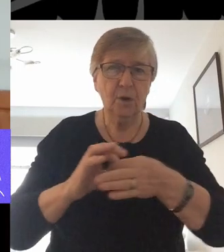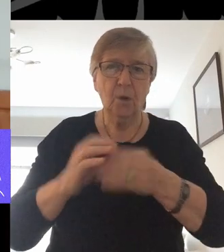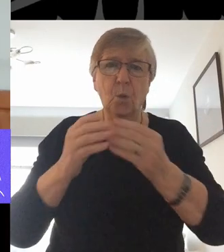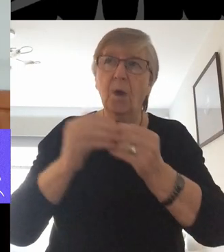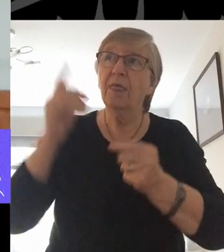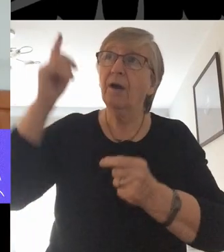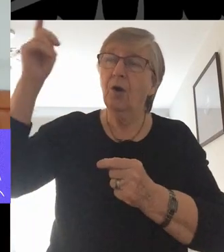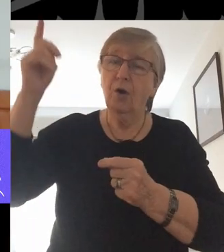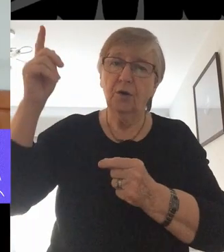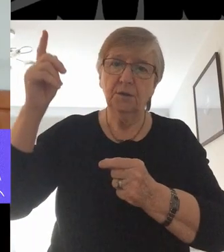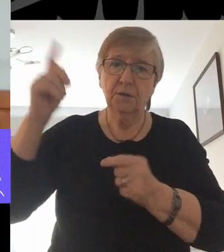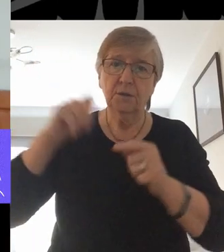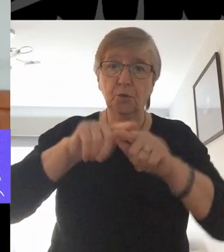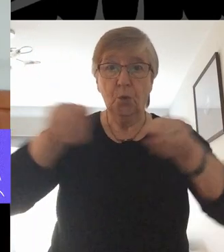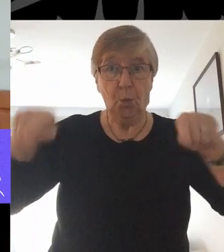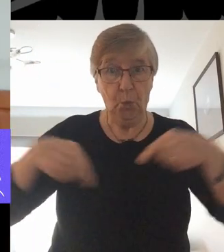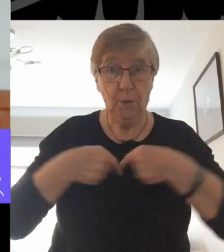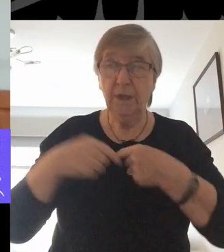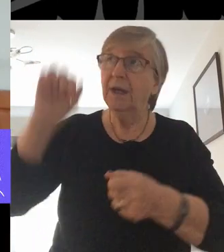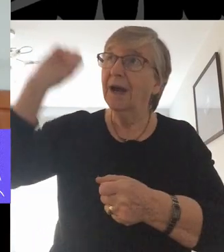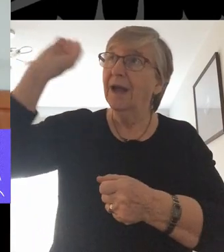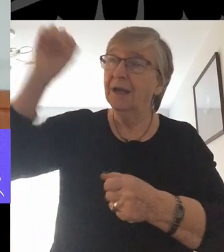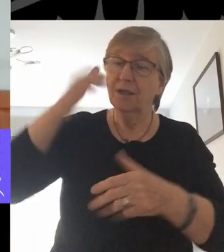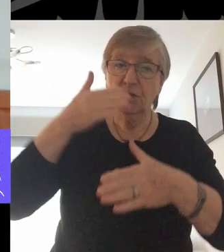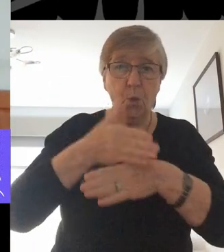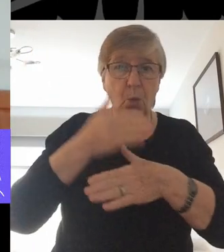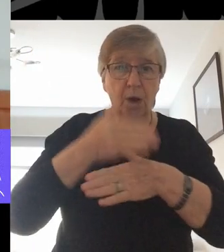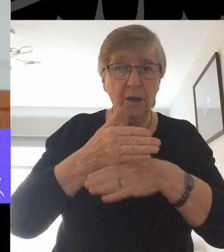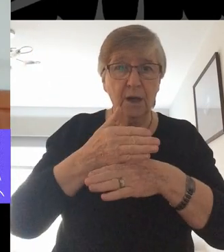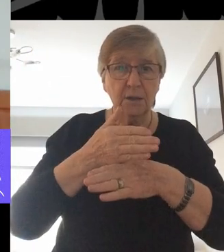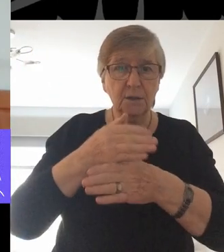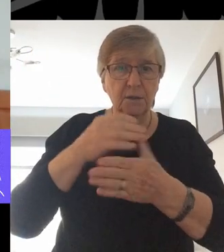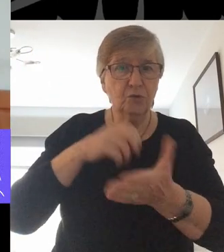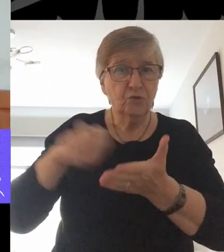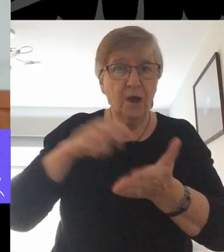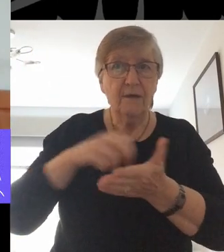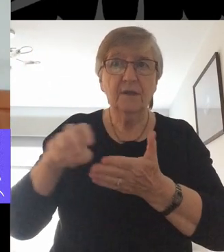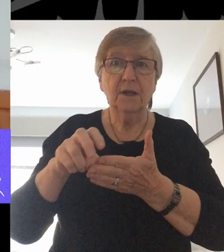We are therefore Christ's ambassadors,